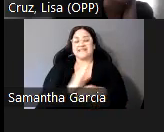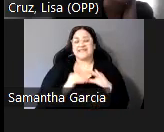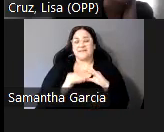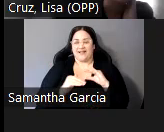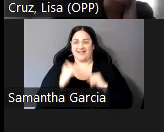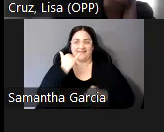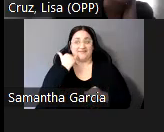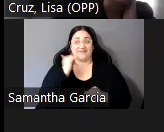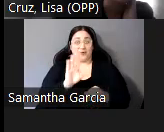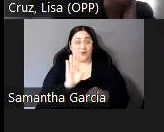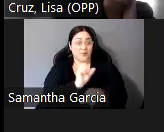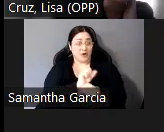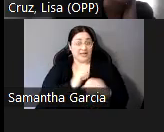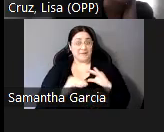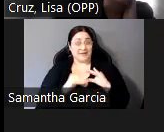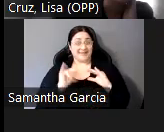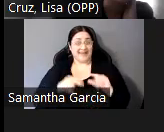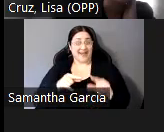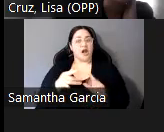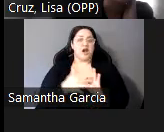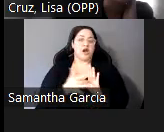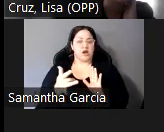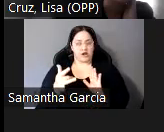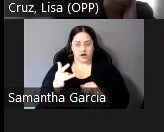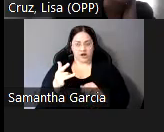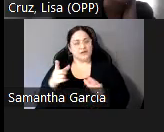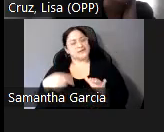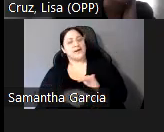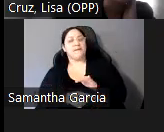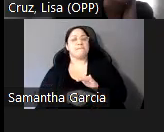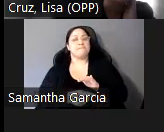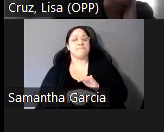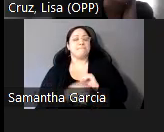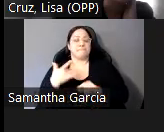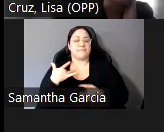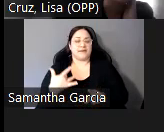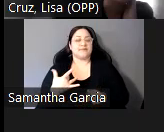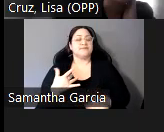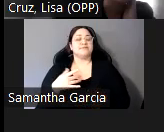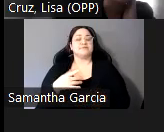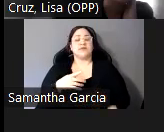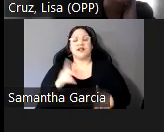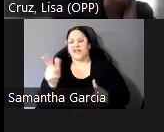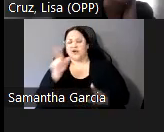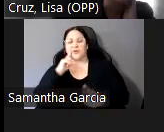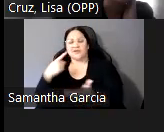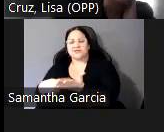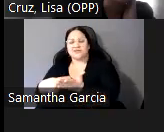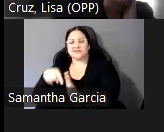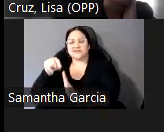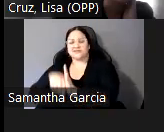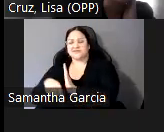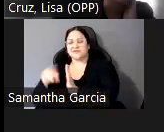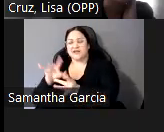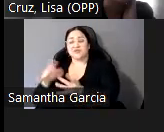used, and that has to do with the grandparent scam, which we're going to get into. We call that the emergency grandparent scam. But the fraudsters, they don't care